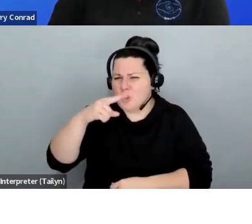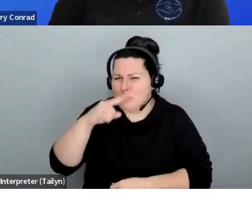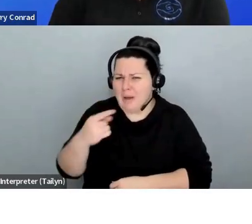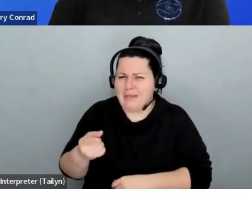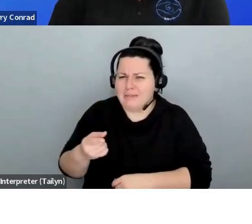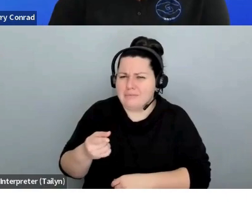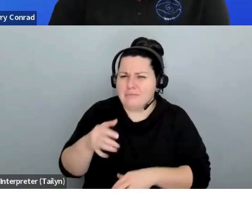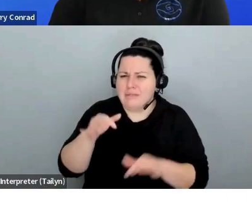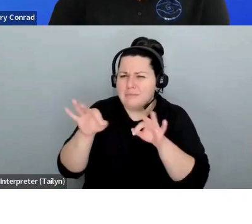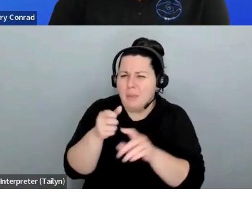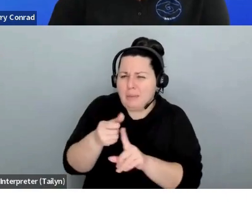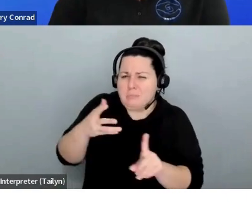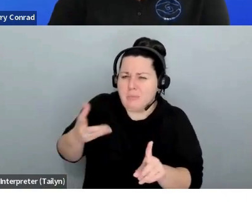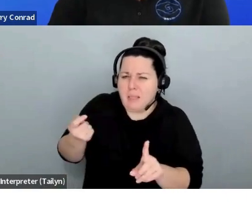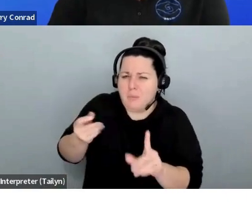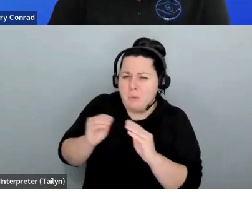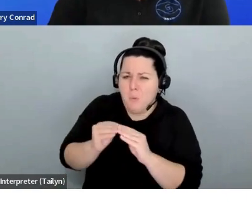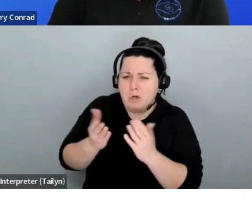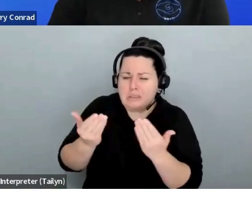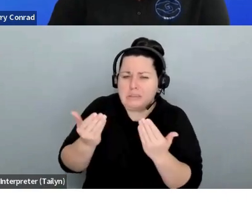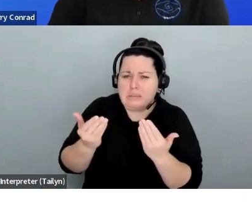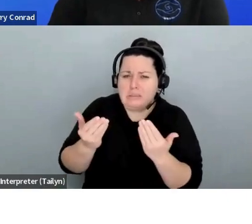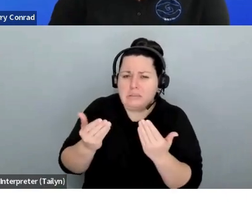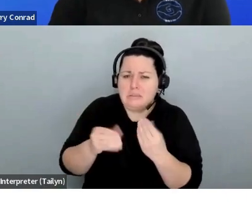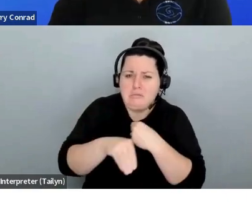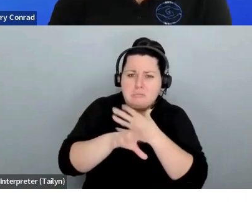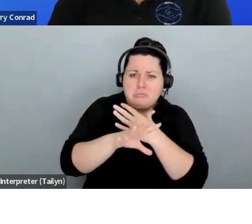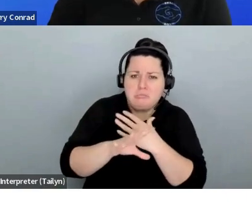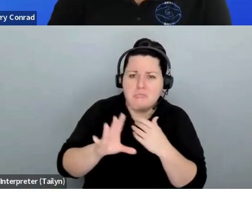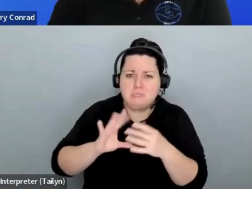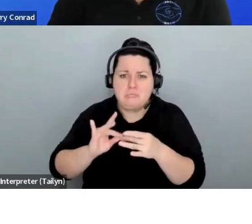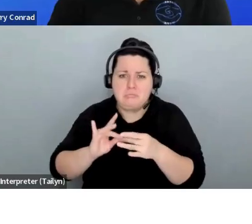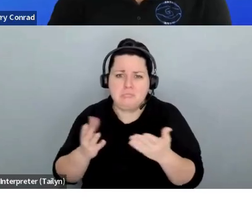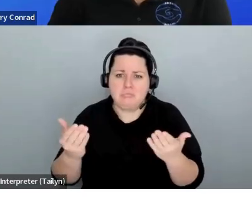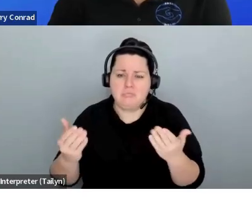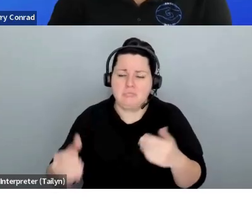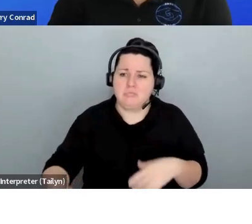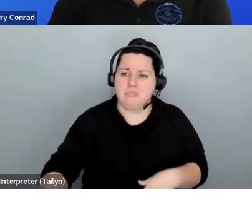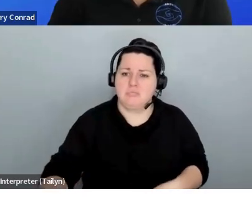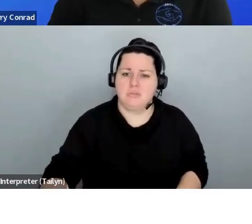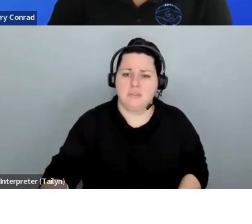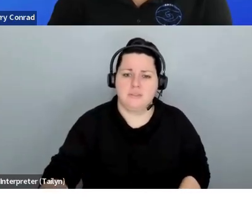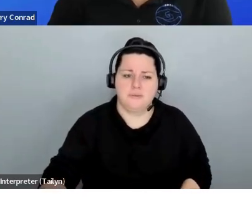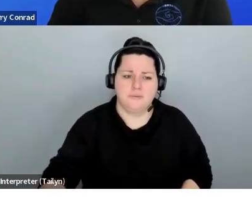you're asking? Like Aaron did.